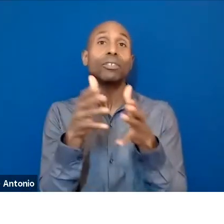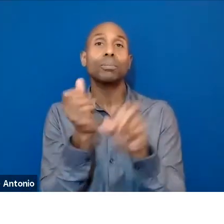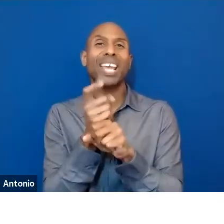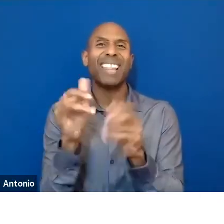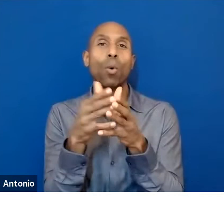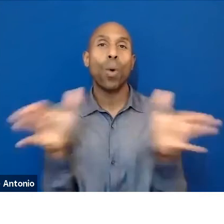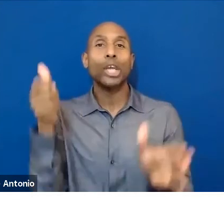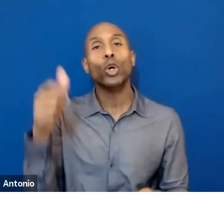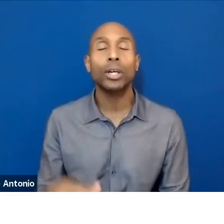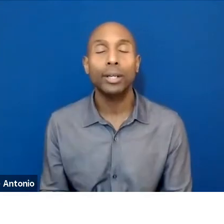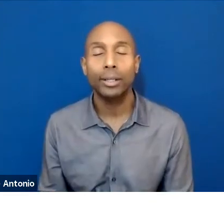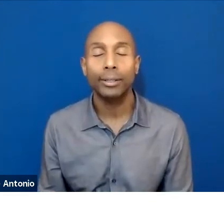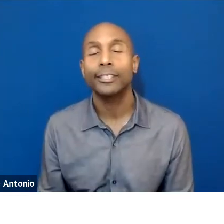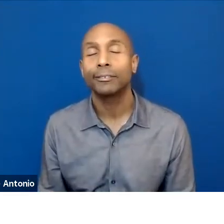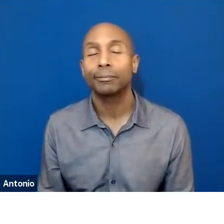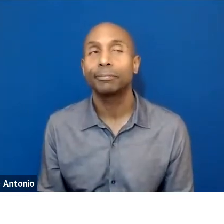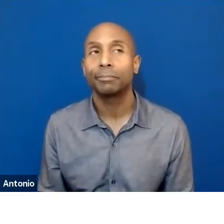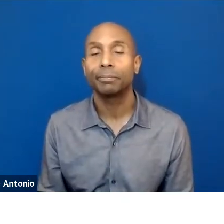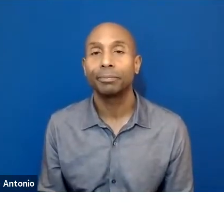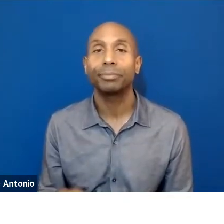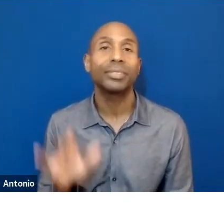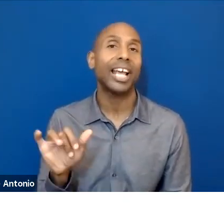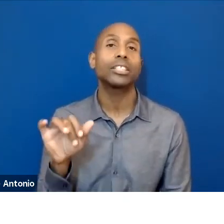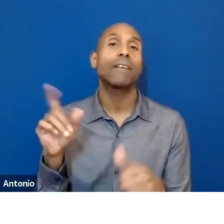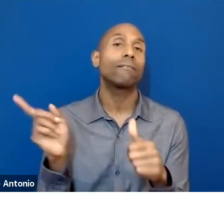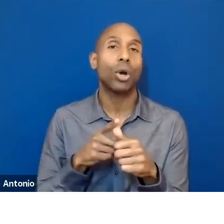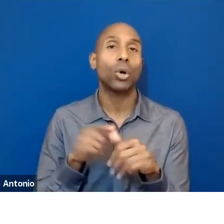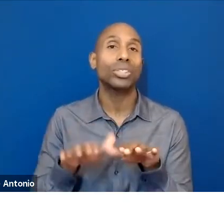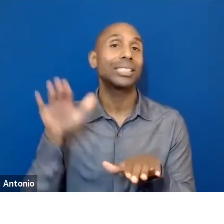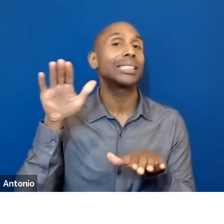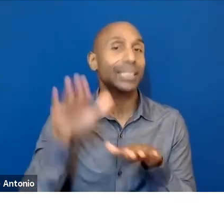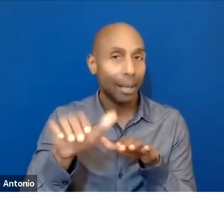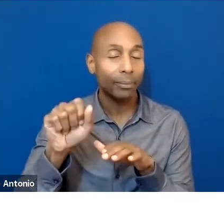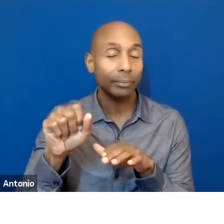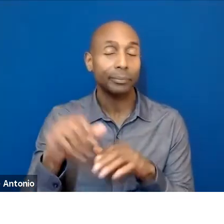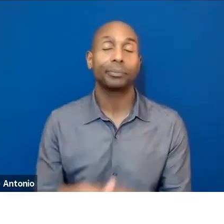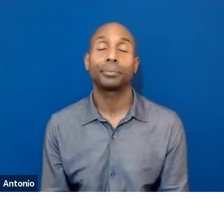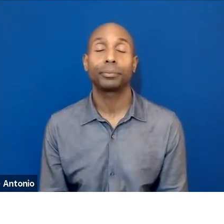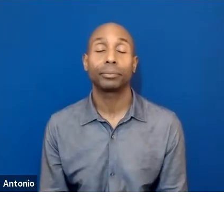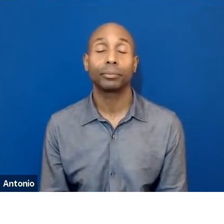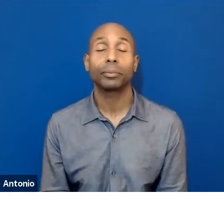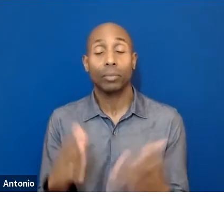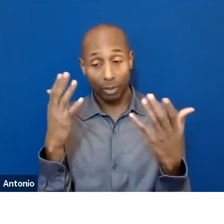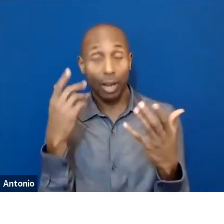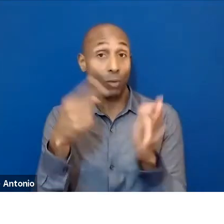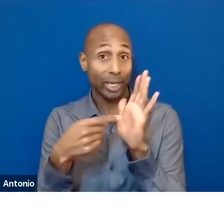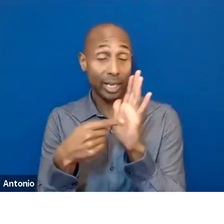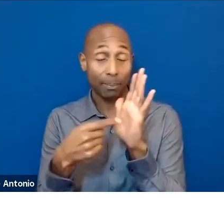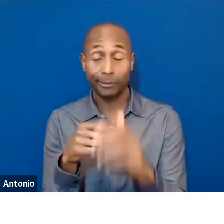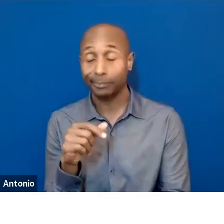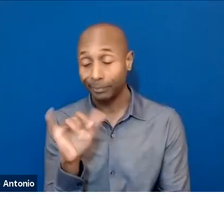think that it's enough. Like, it's a first step. I don't think that it's enough to push for